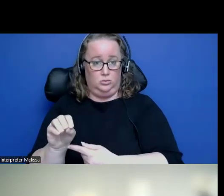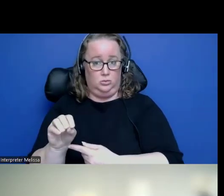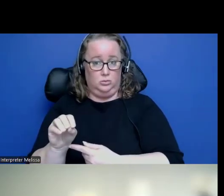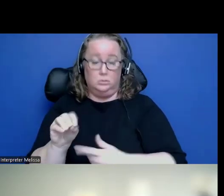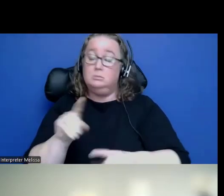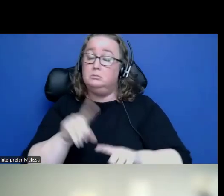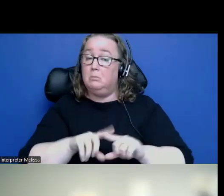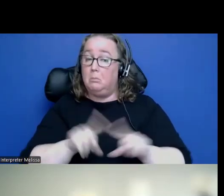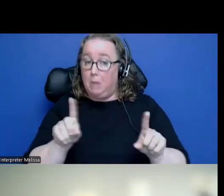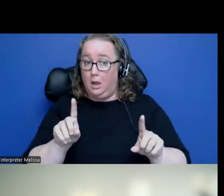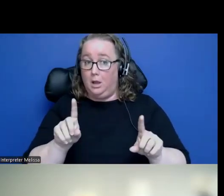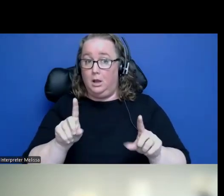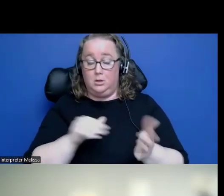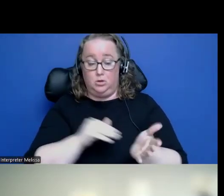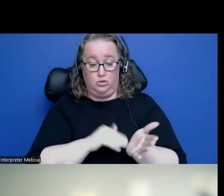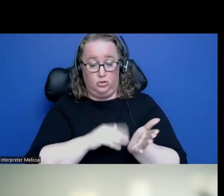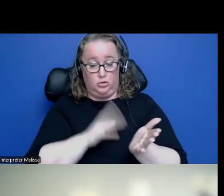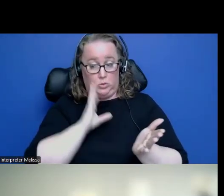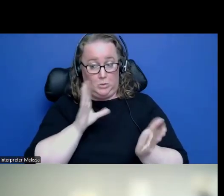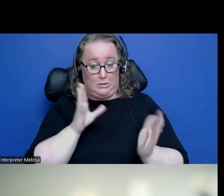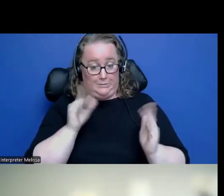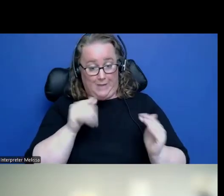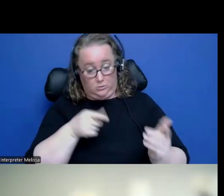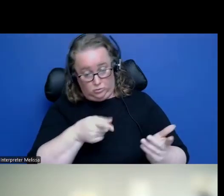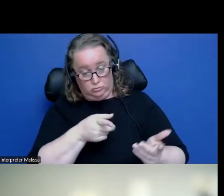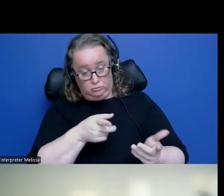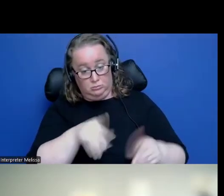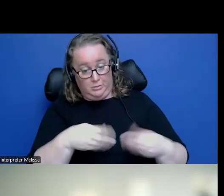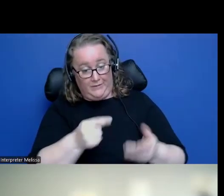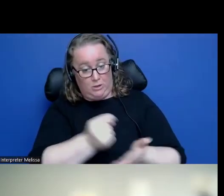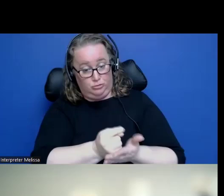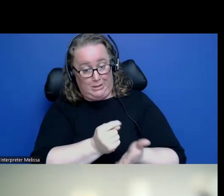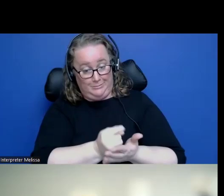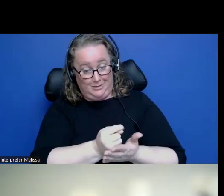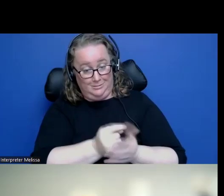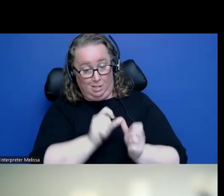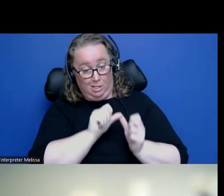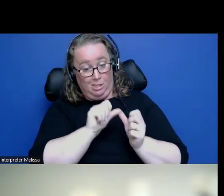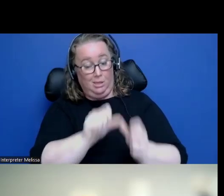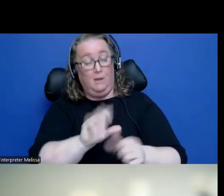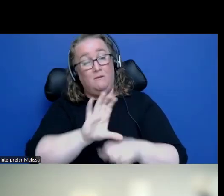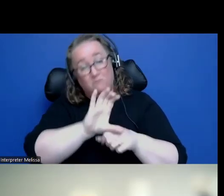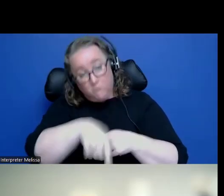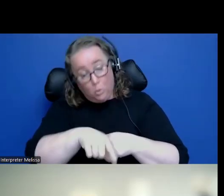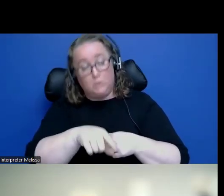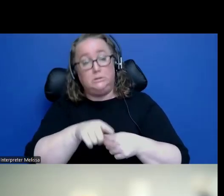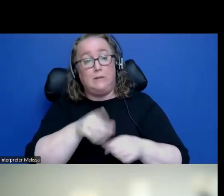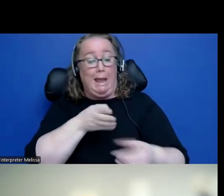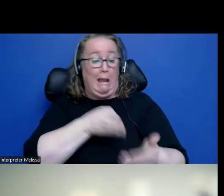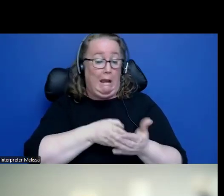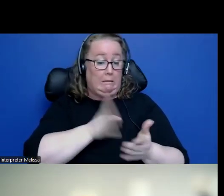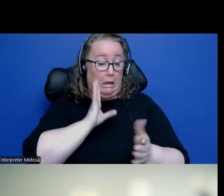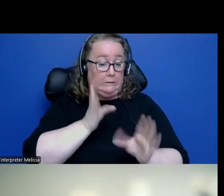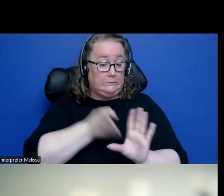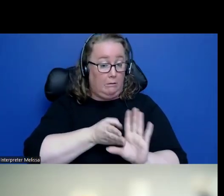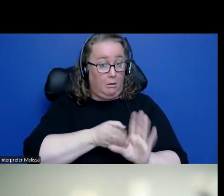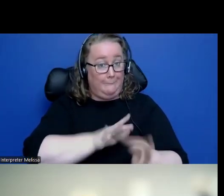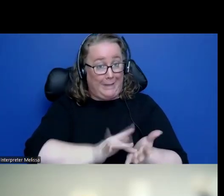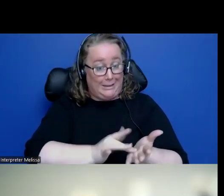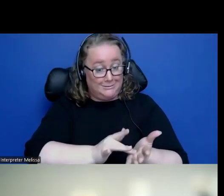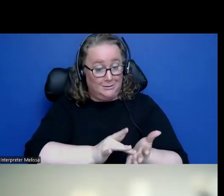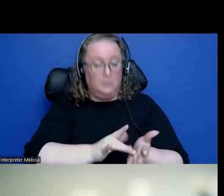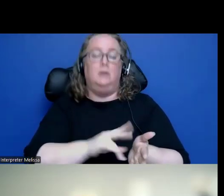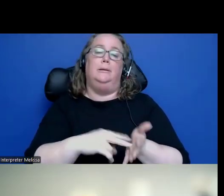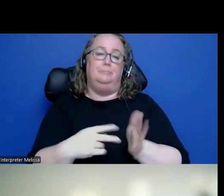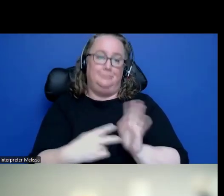doctors expect to continue to treat the patient with forced antipsychotic medications, they must seek